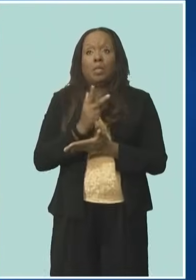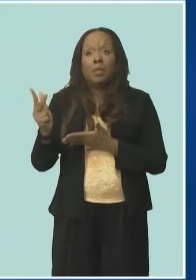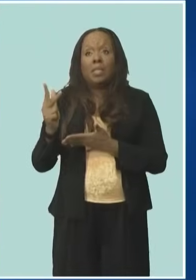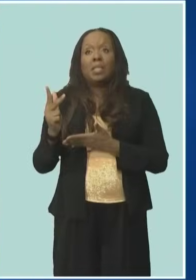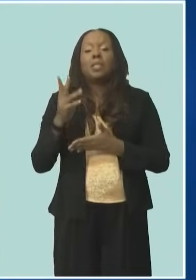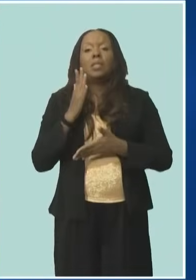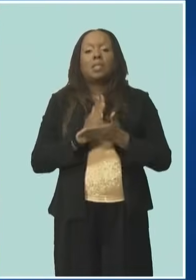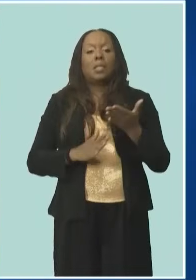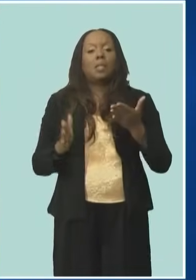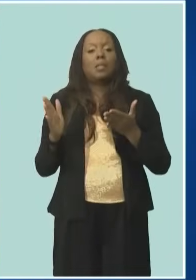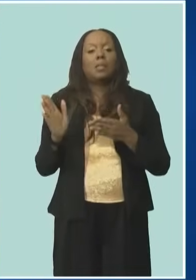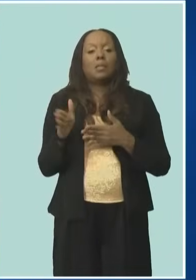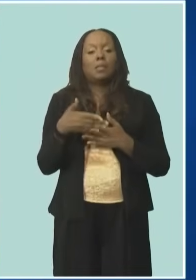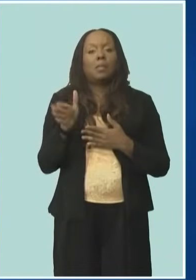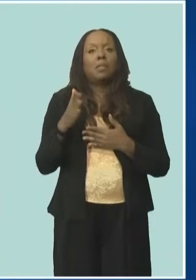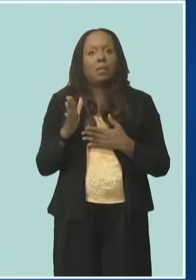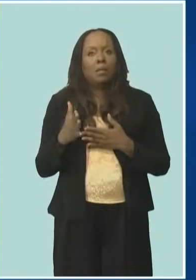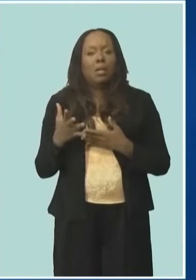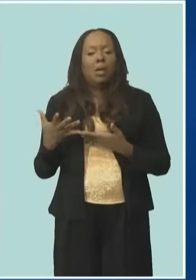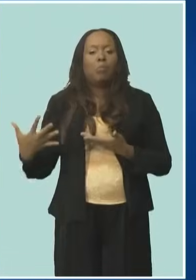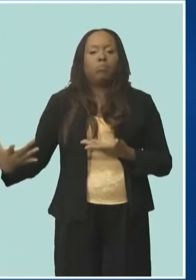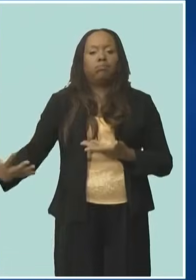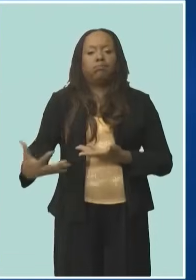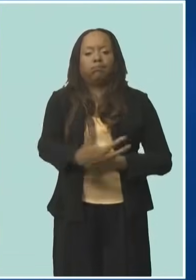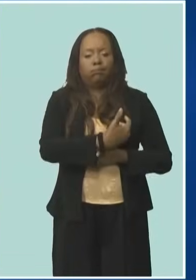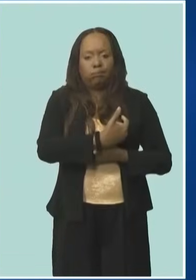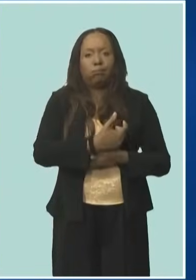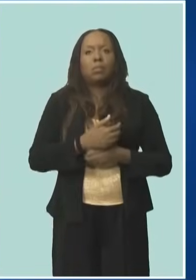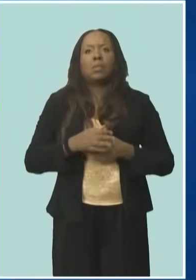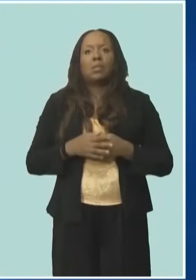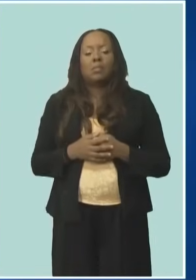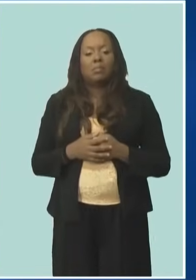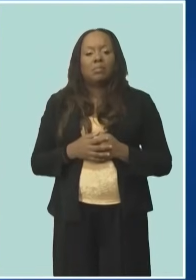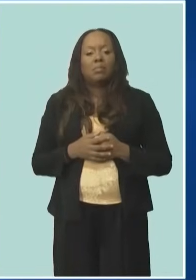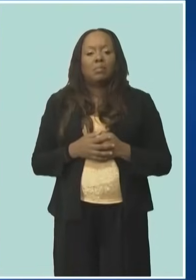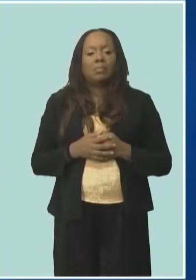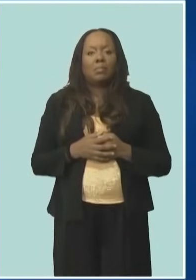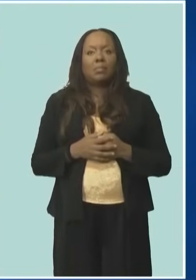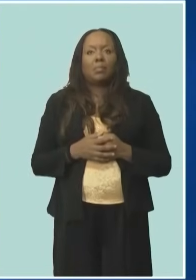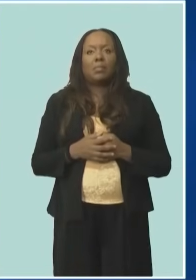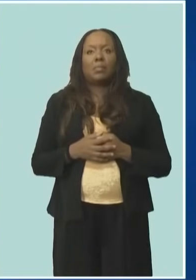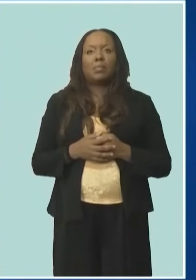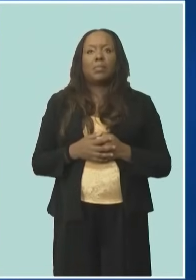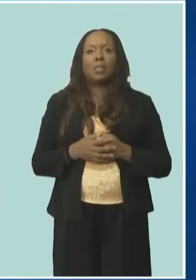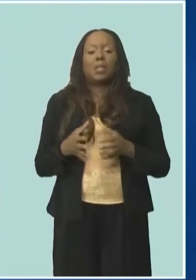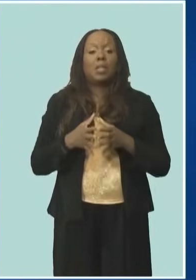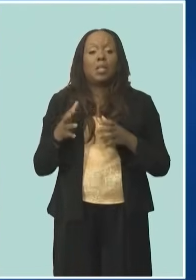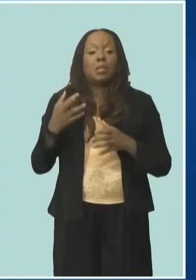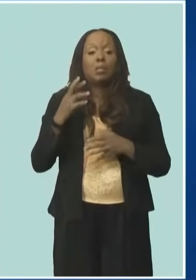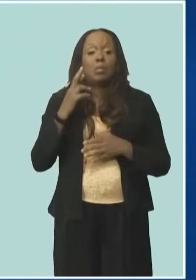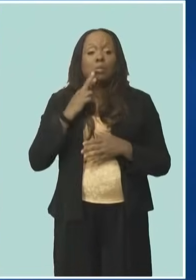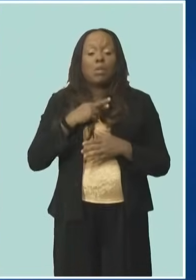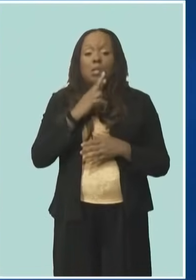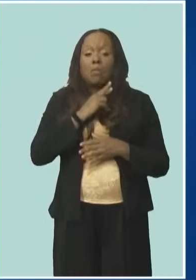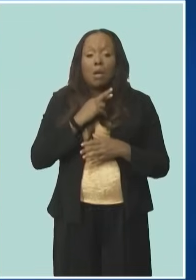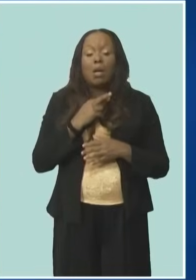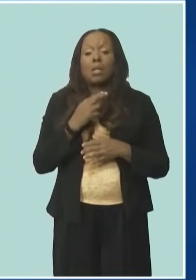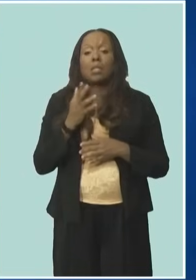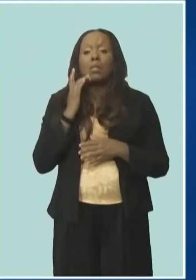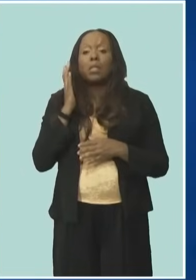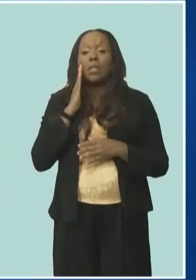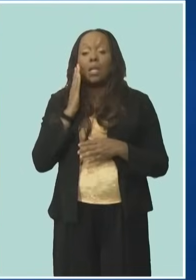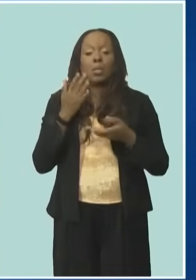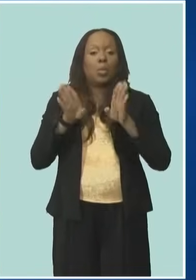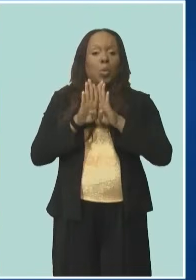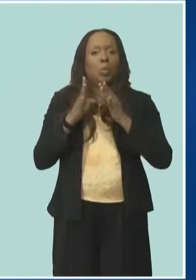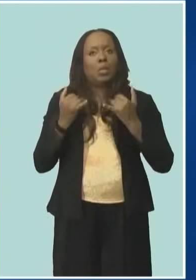species of fish have been caught in abundance. The hotels are closed and a lot of restaurants are closed down. So I need the general public to come